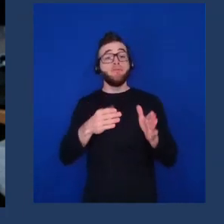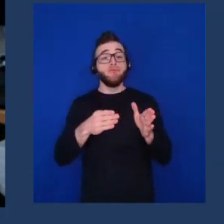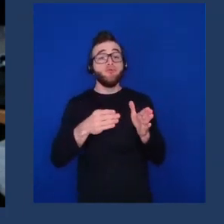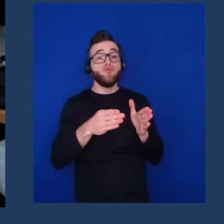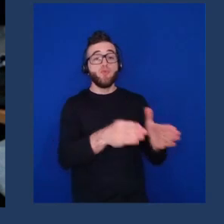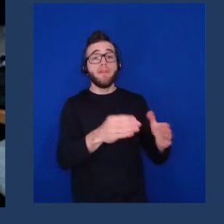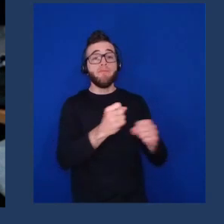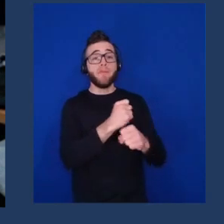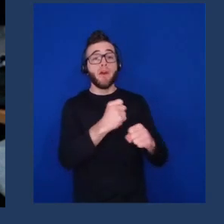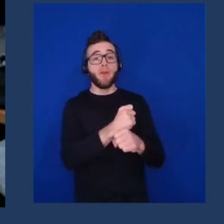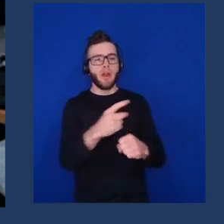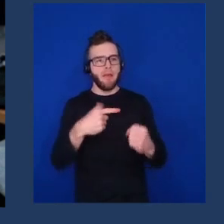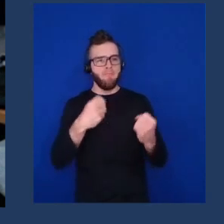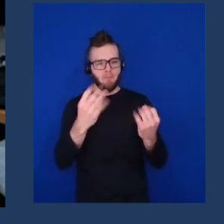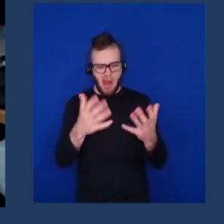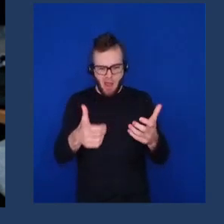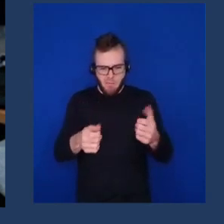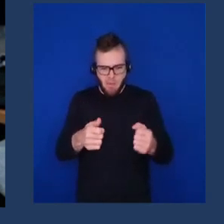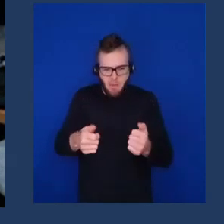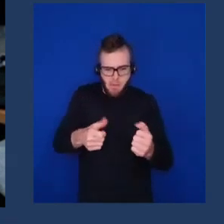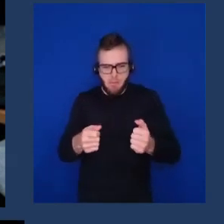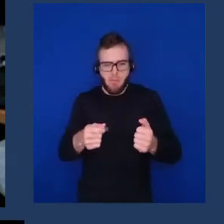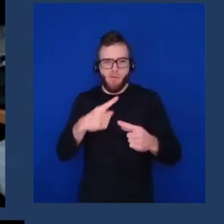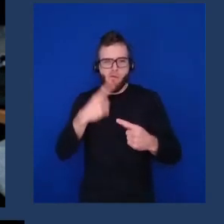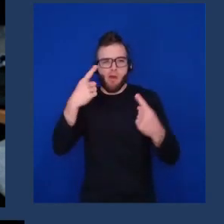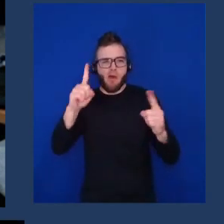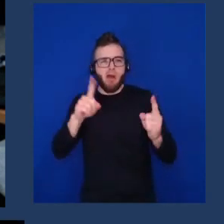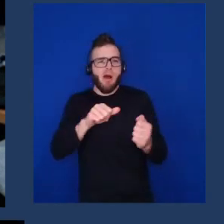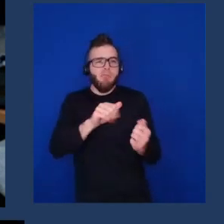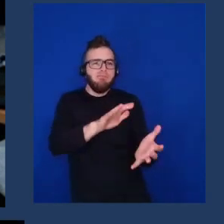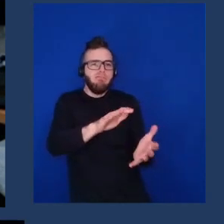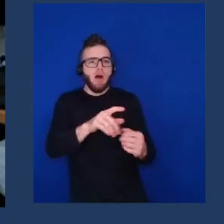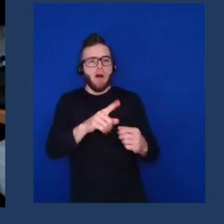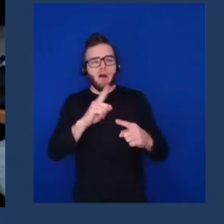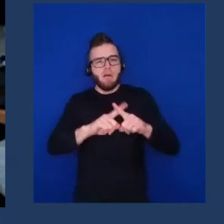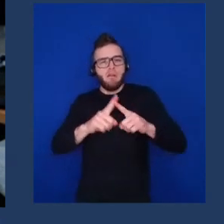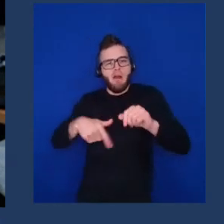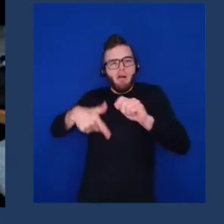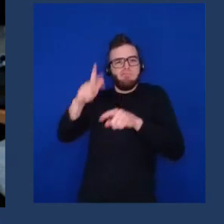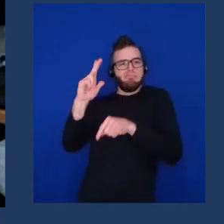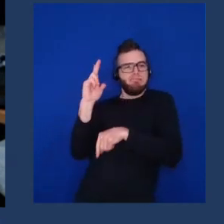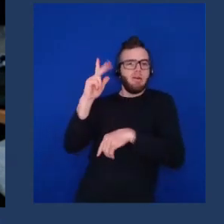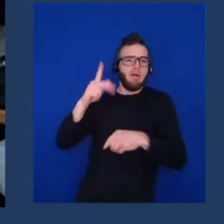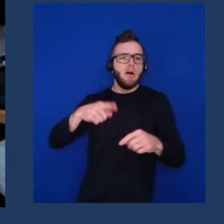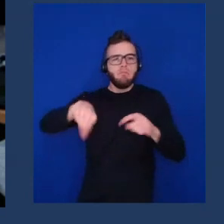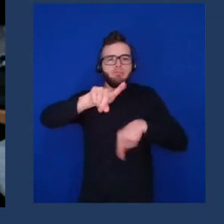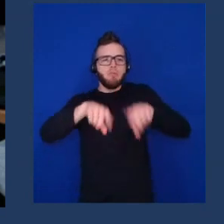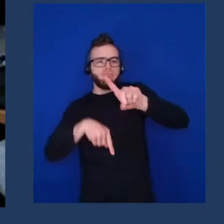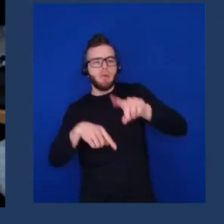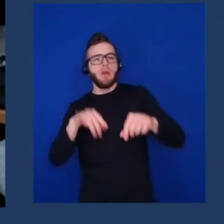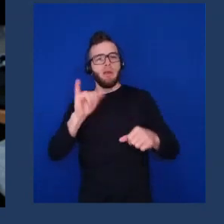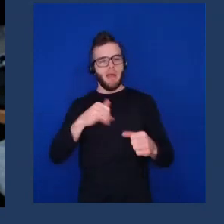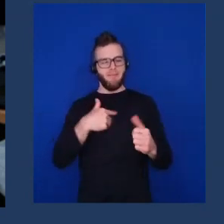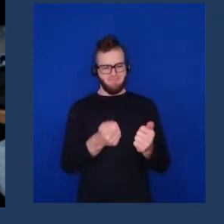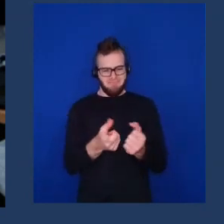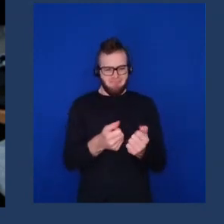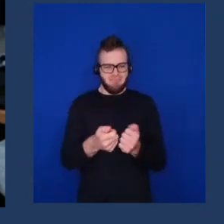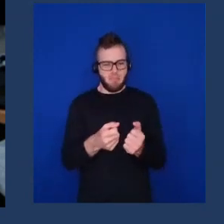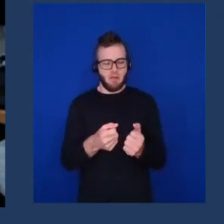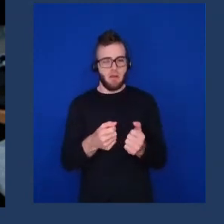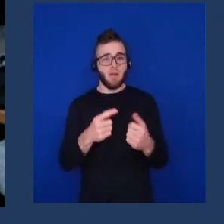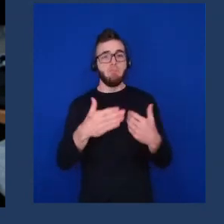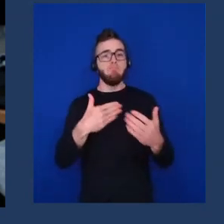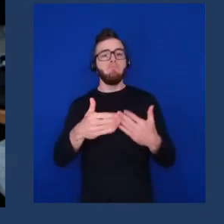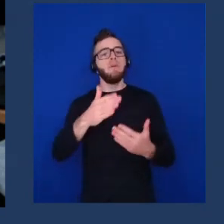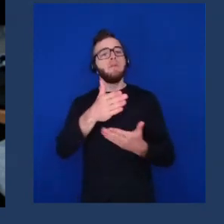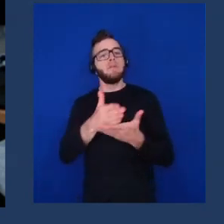with eye tracking. However, there are games like Shenmue or Dragon's Lair, which have taken some of those complex interactions and boiled them down into a